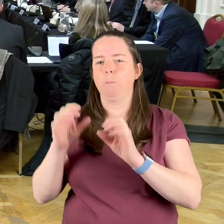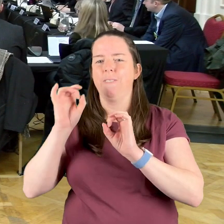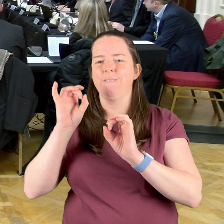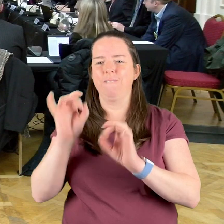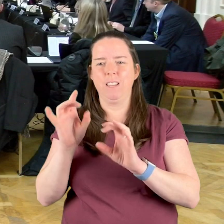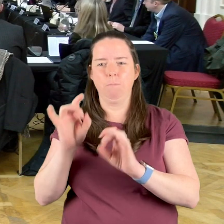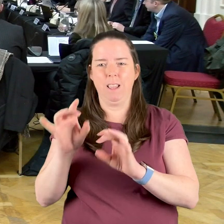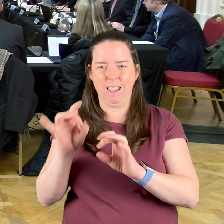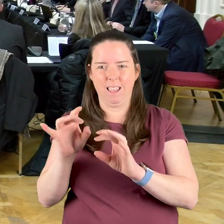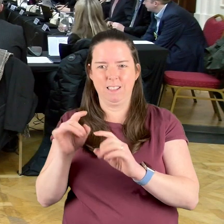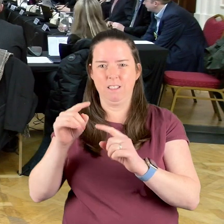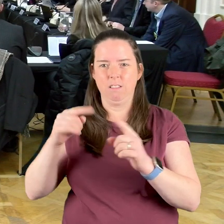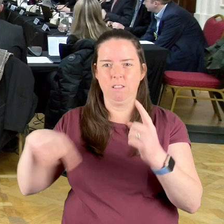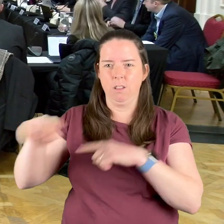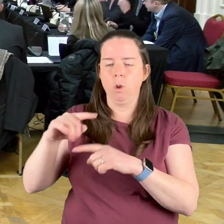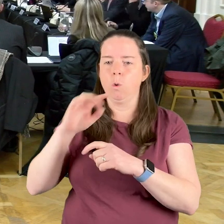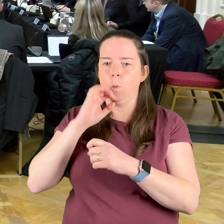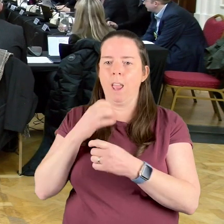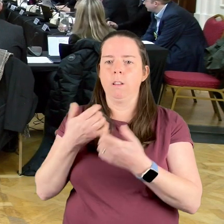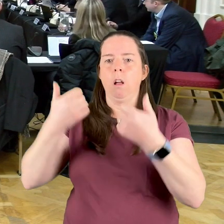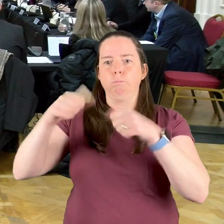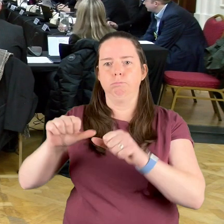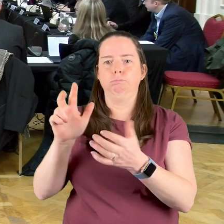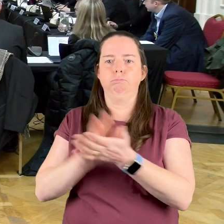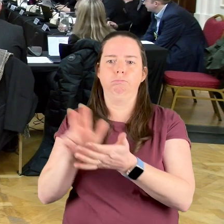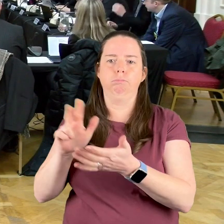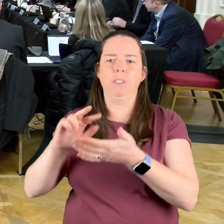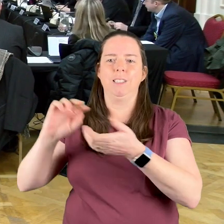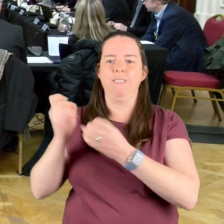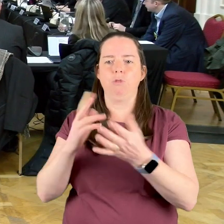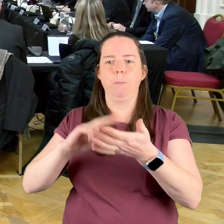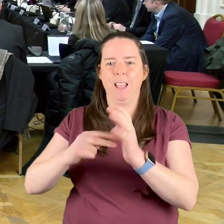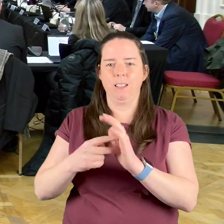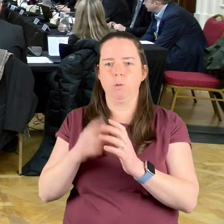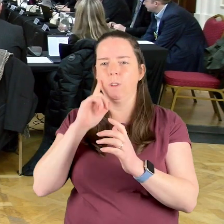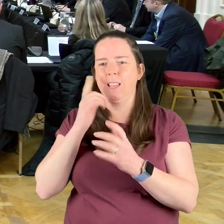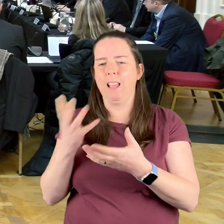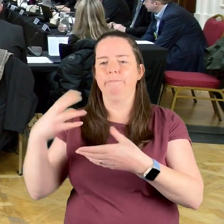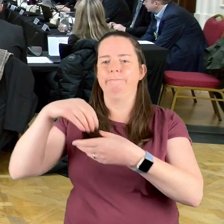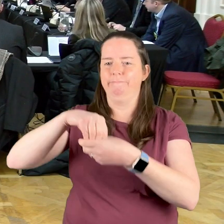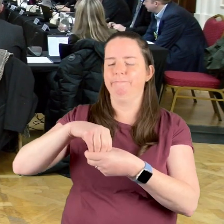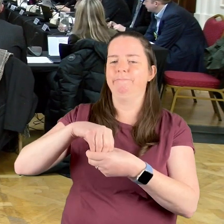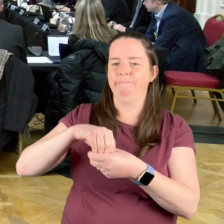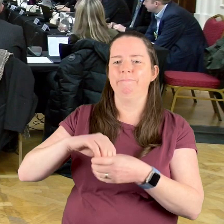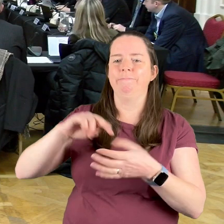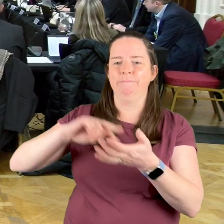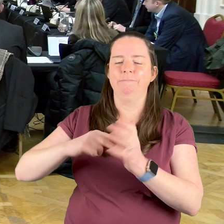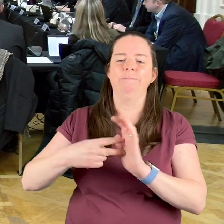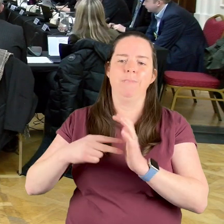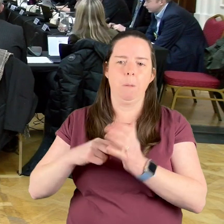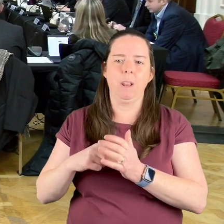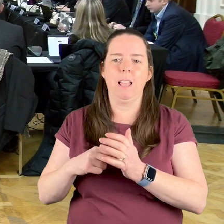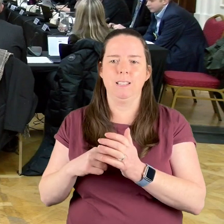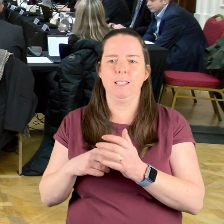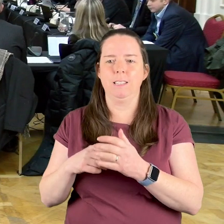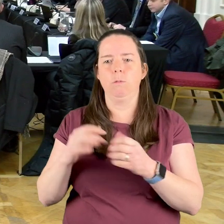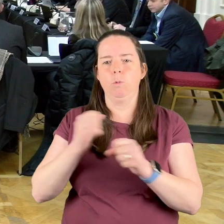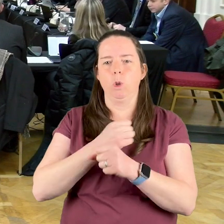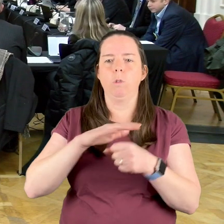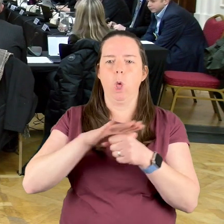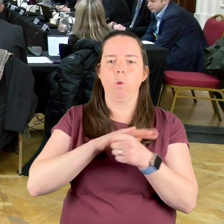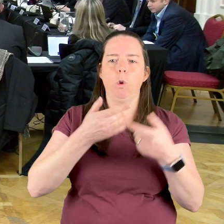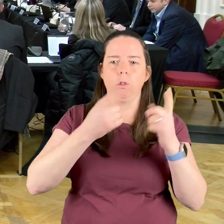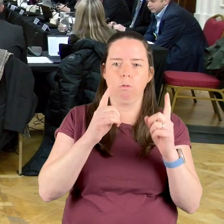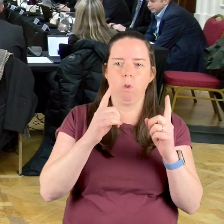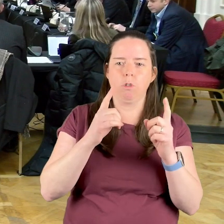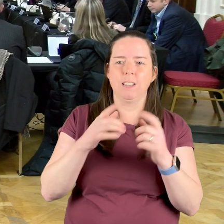when we finalise the delivery plans, that we can all feed them into all of our plans that we do, both in local